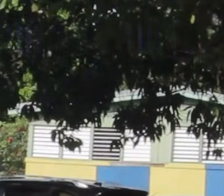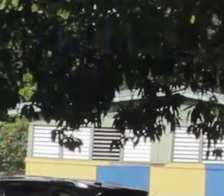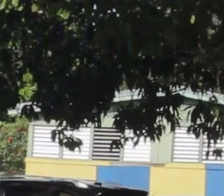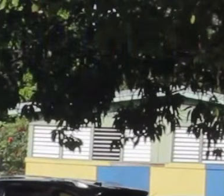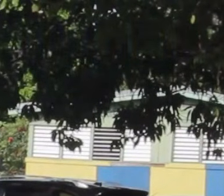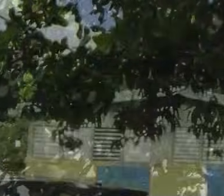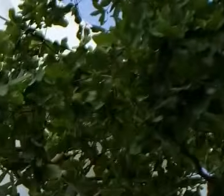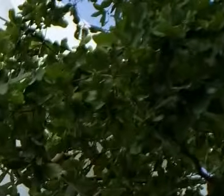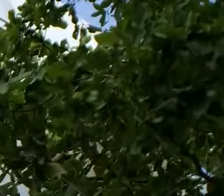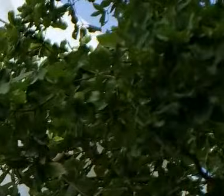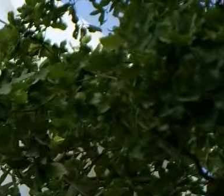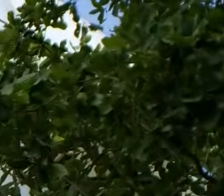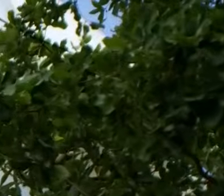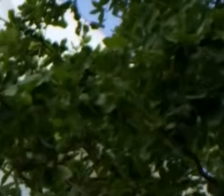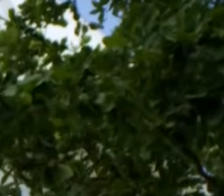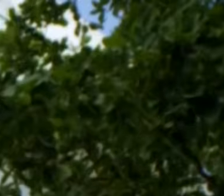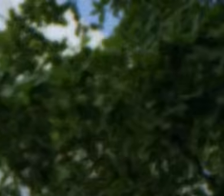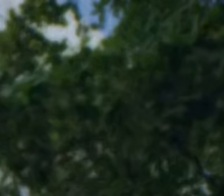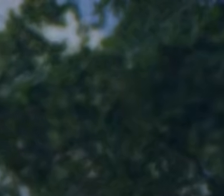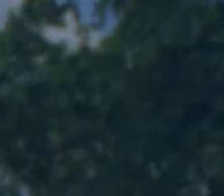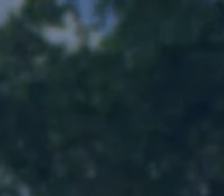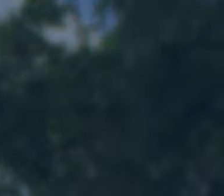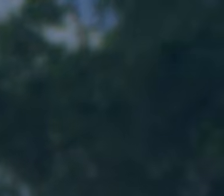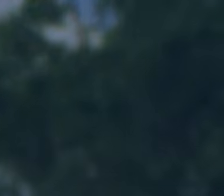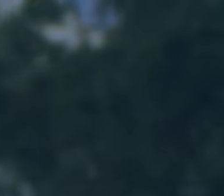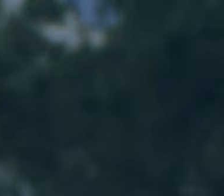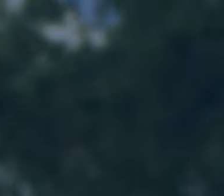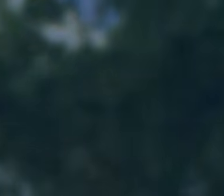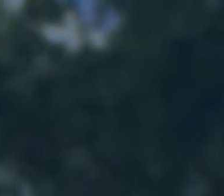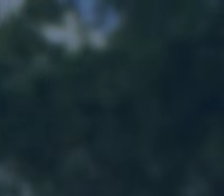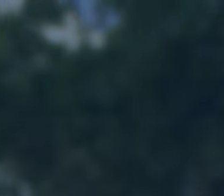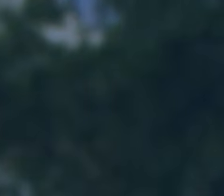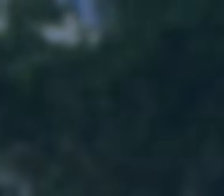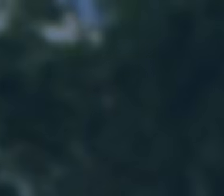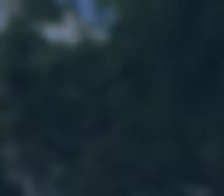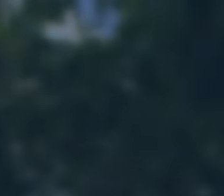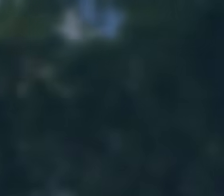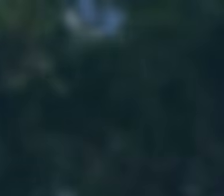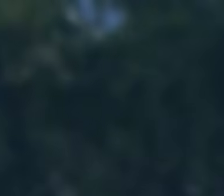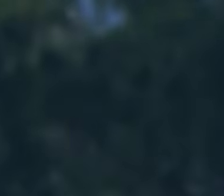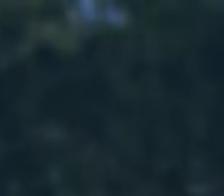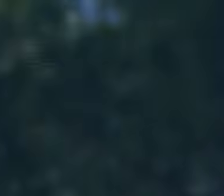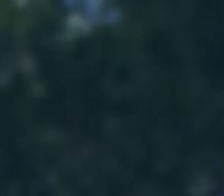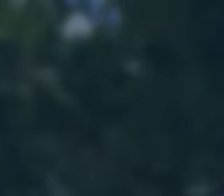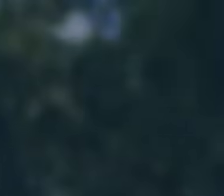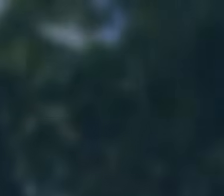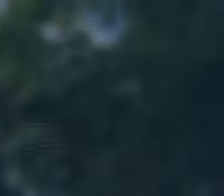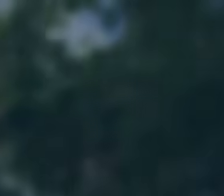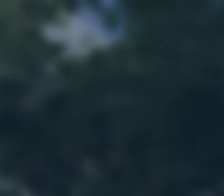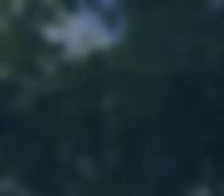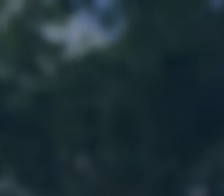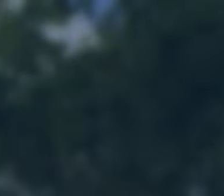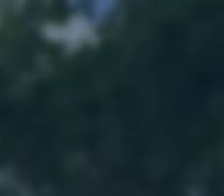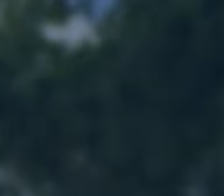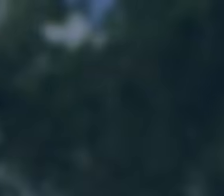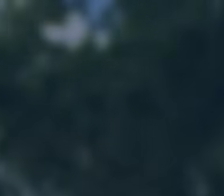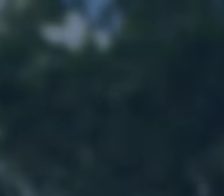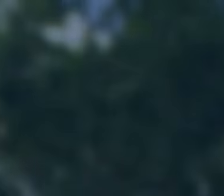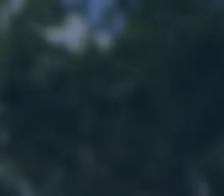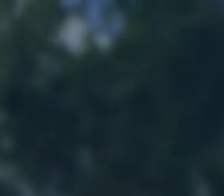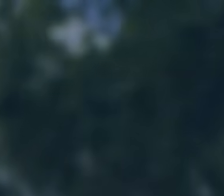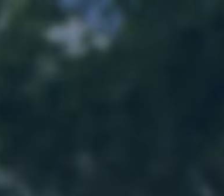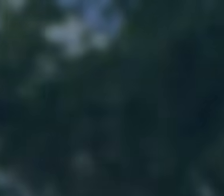out where to vote, call the Electoral Office of Jamaica's toll-free helpline at